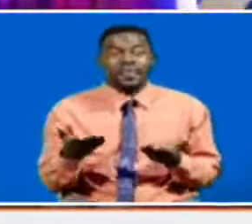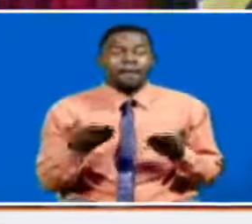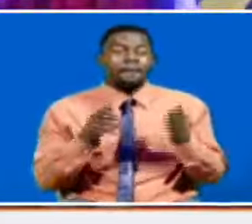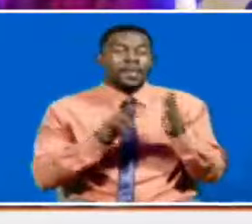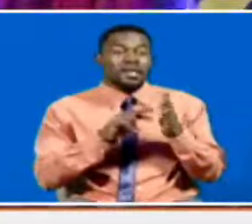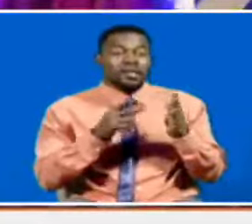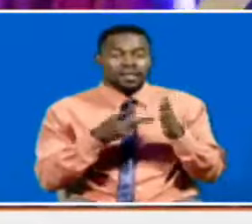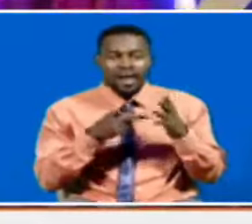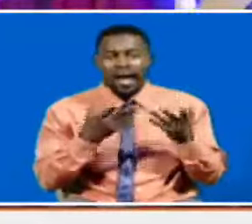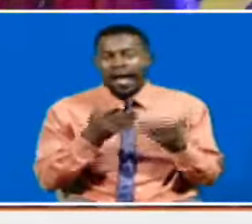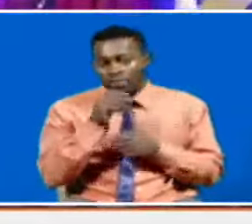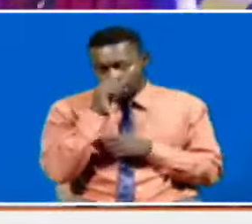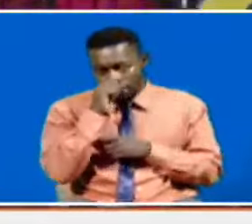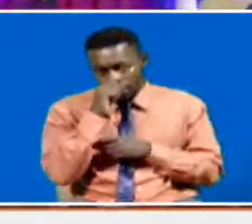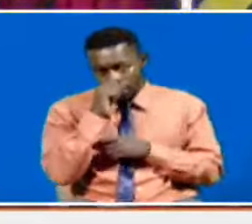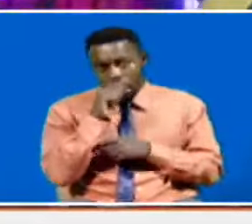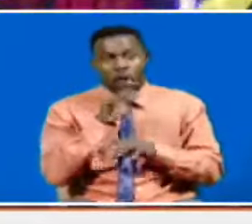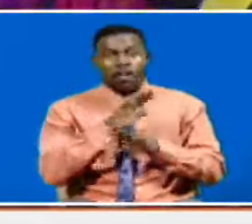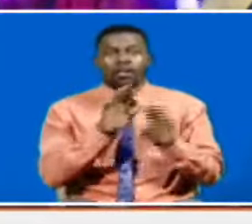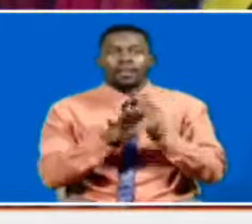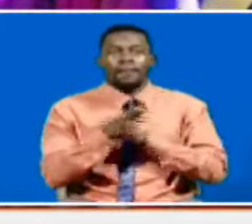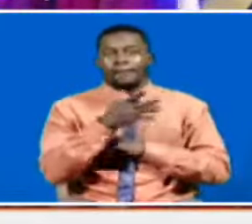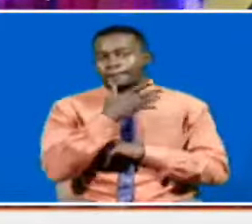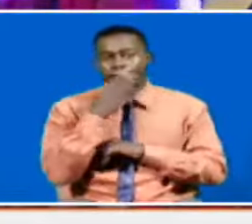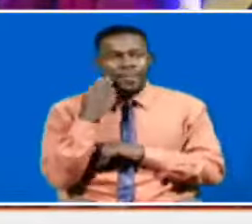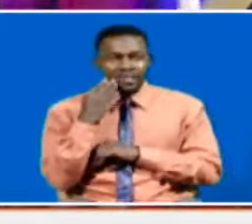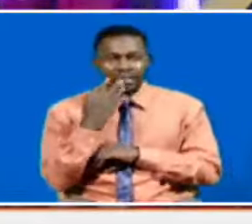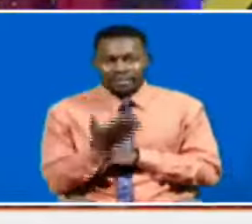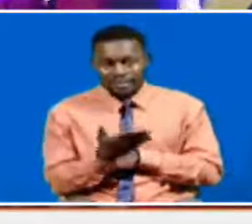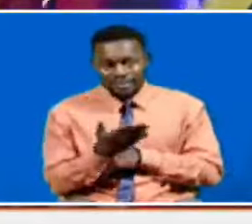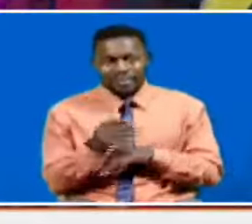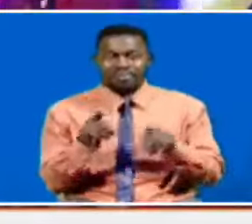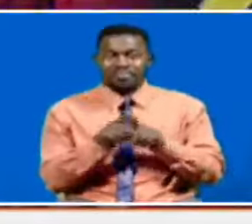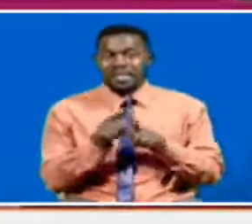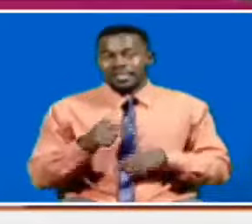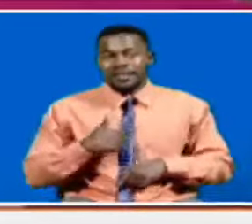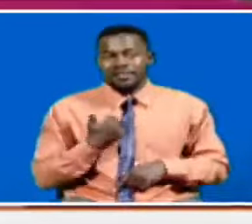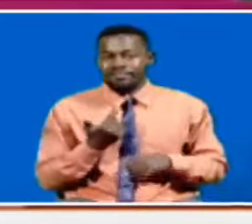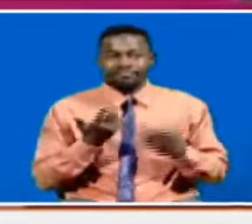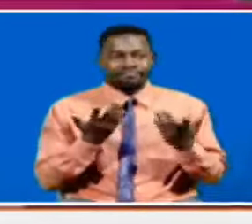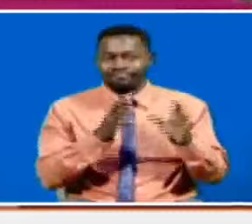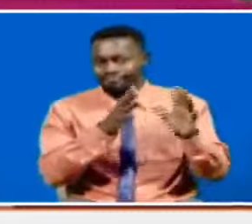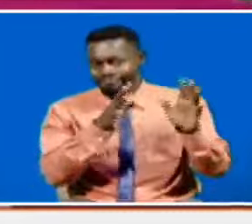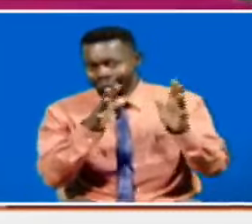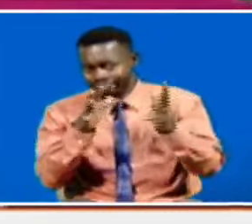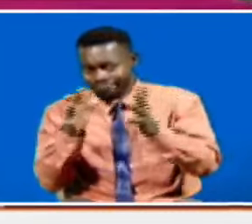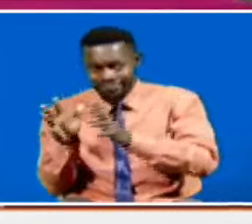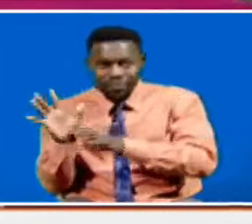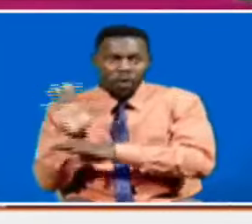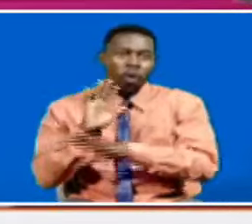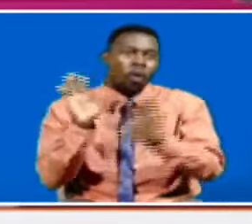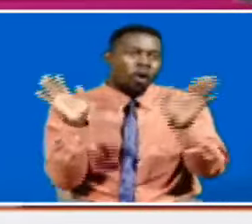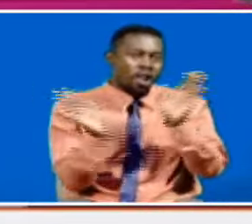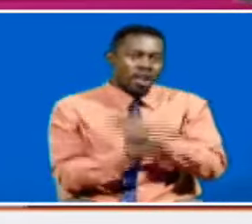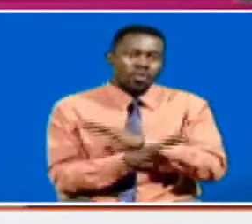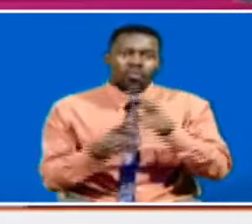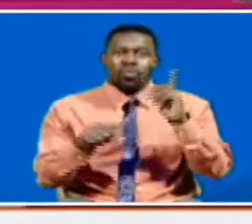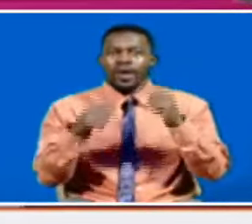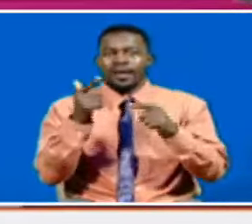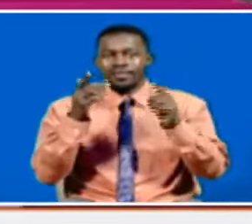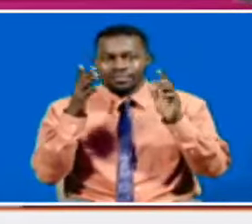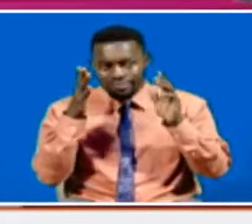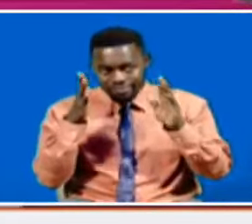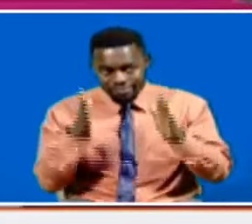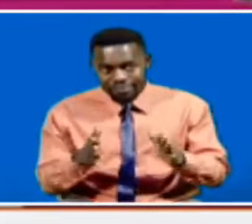is really the best platform to do that. So congratulations to all of you, and